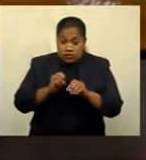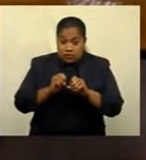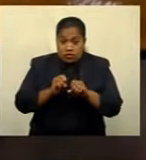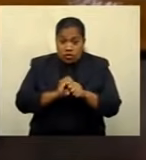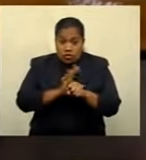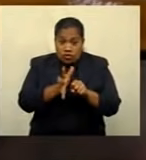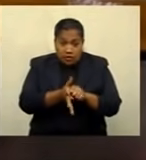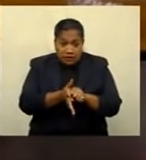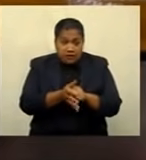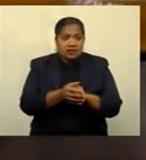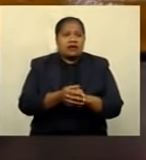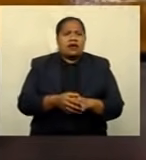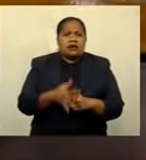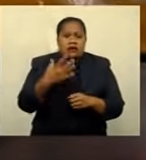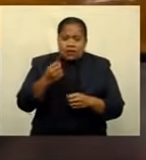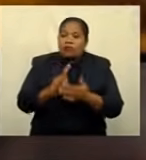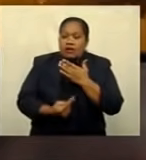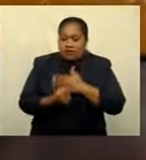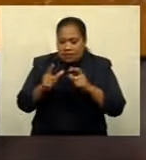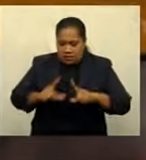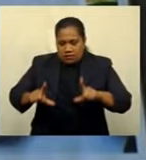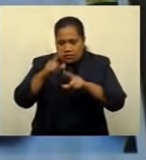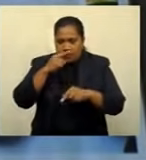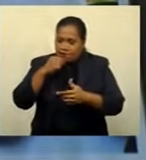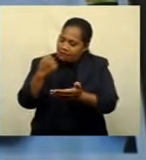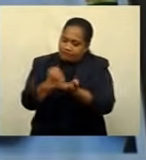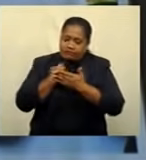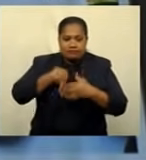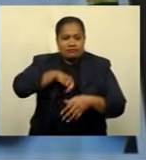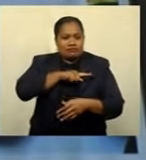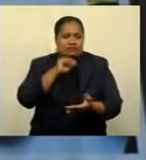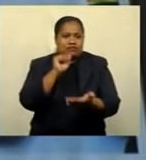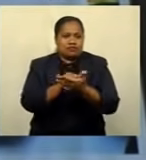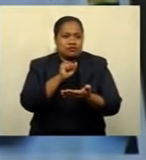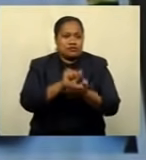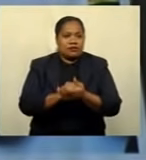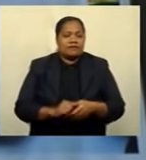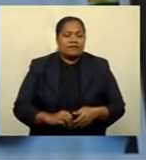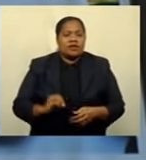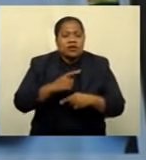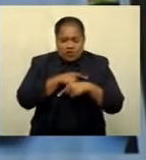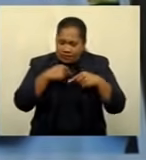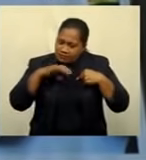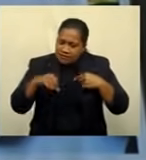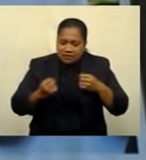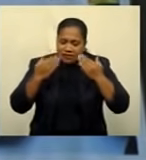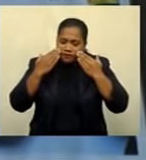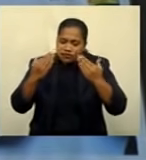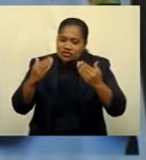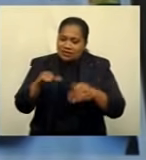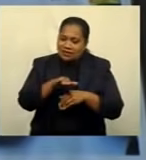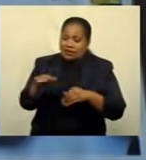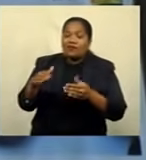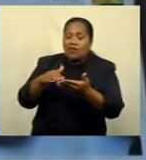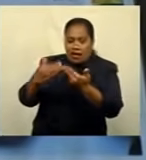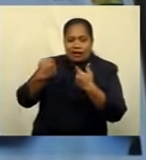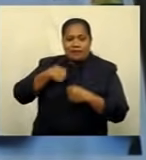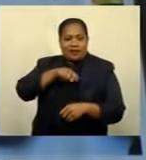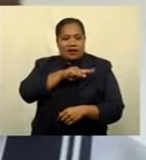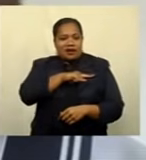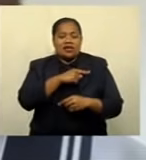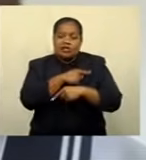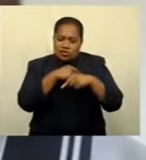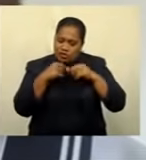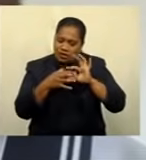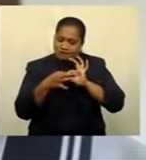the local people are supporting us very well, and we must appreciate them to helping us, and we are working